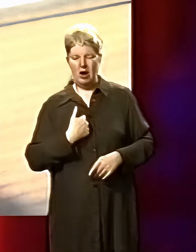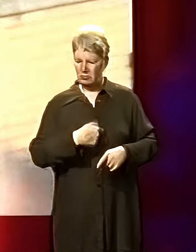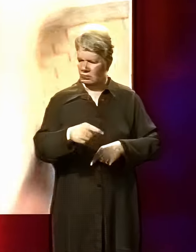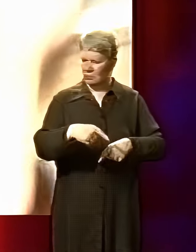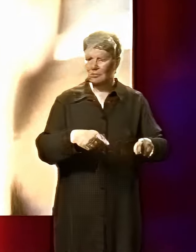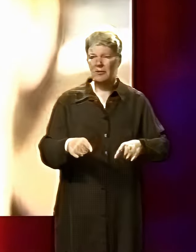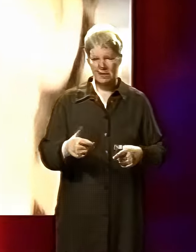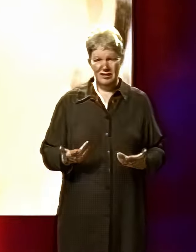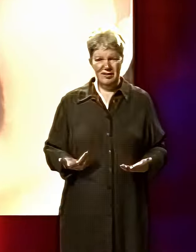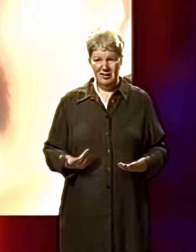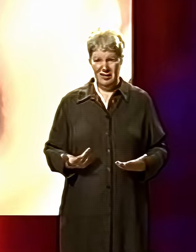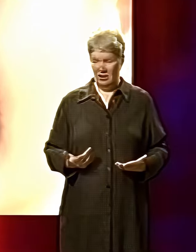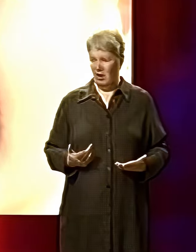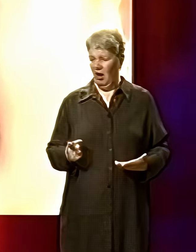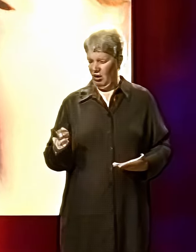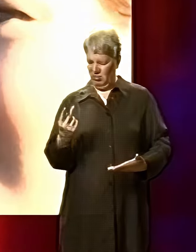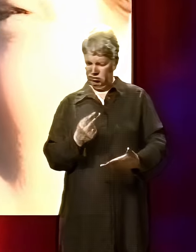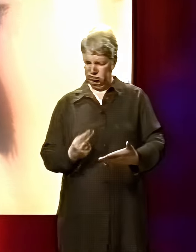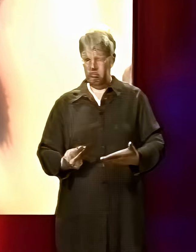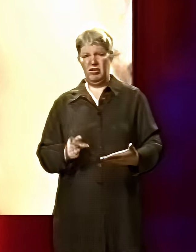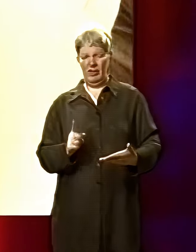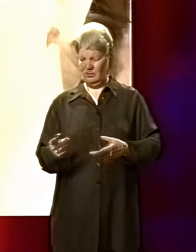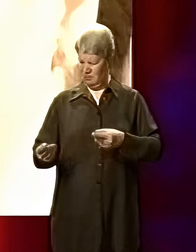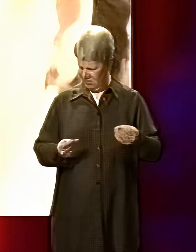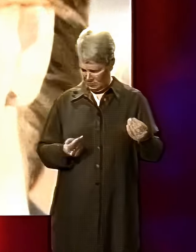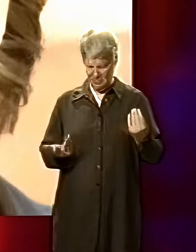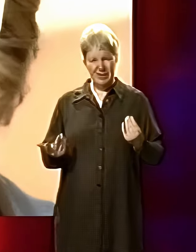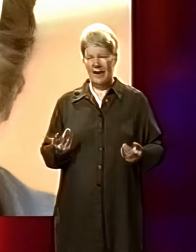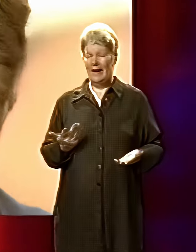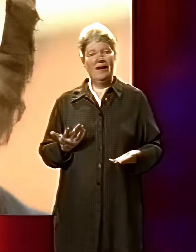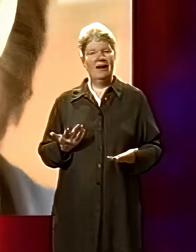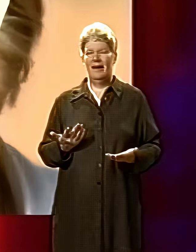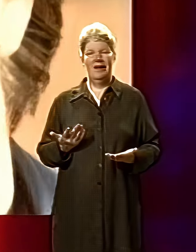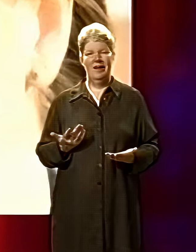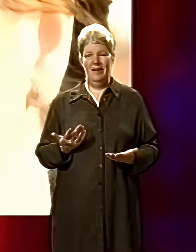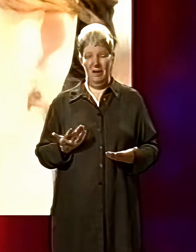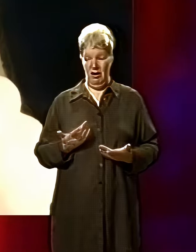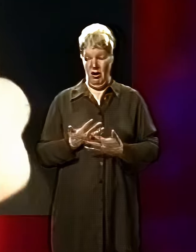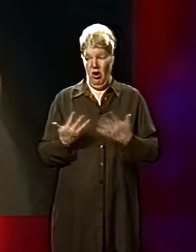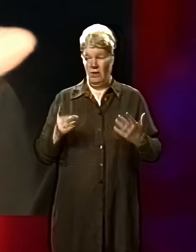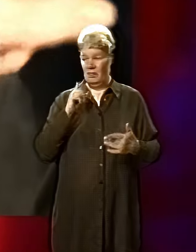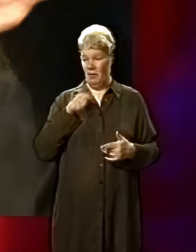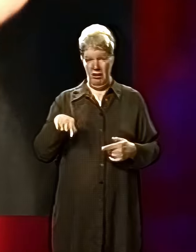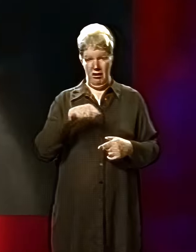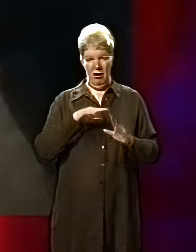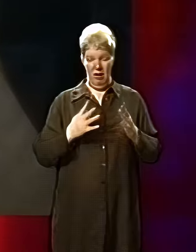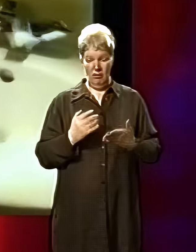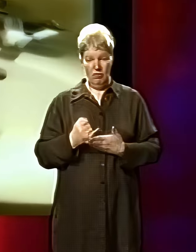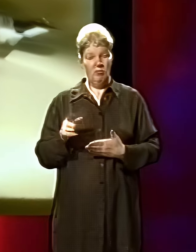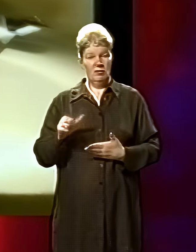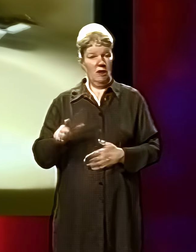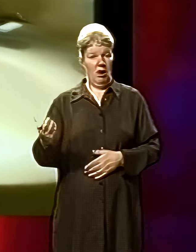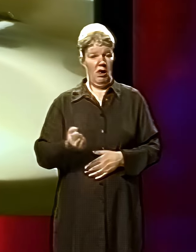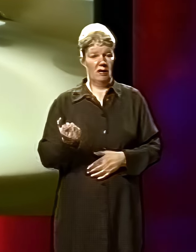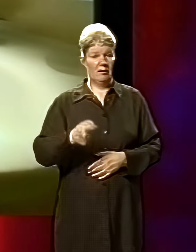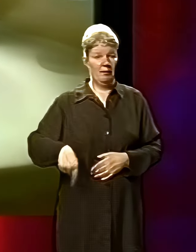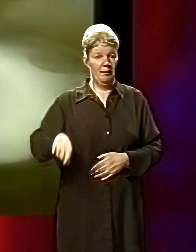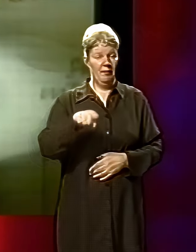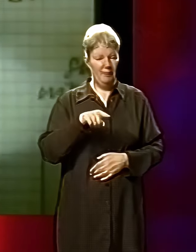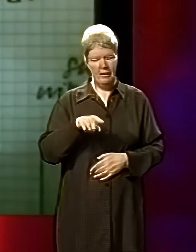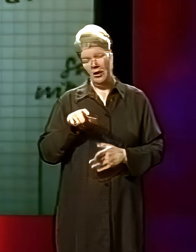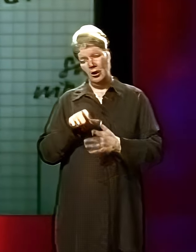picture. That's all it was. About the majority of the people in that class got it wrong anyway. Yeah, asking the but they were still accepted. But what